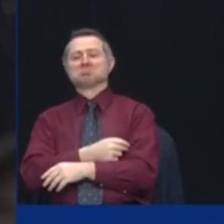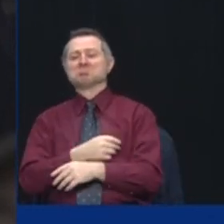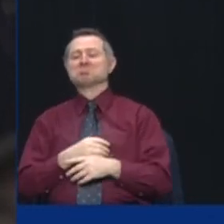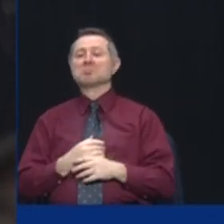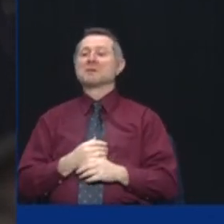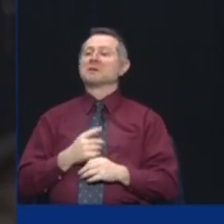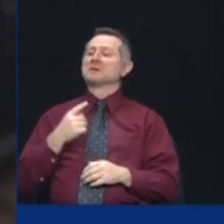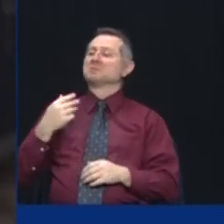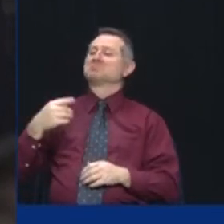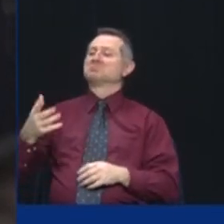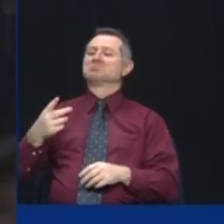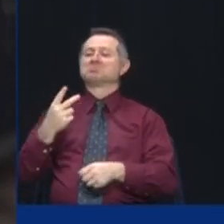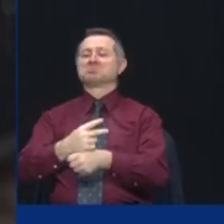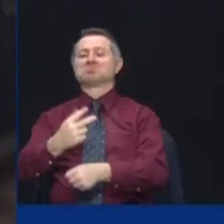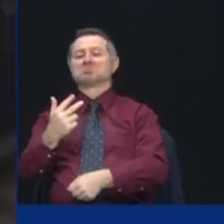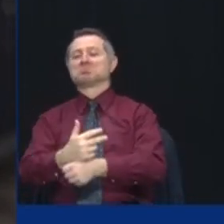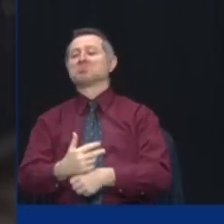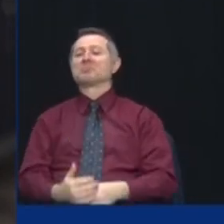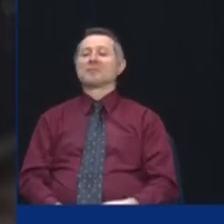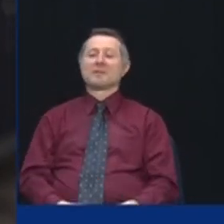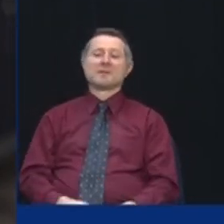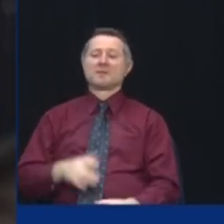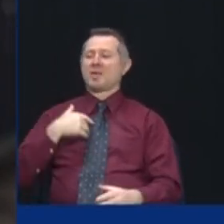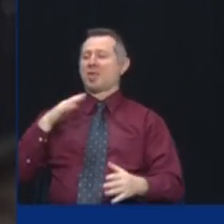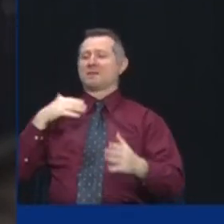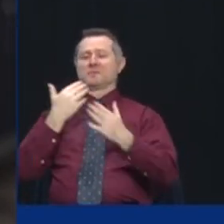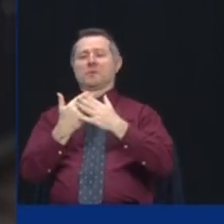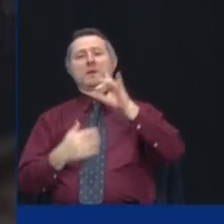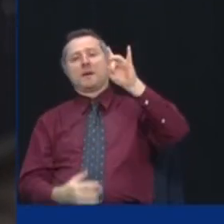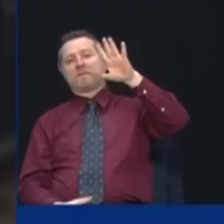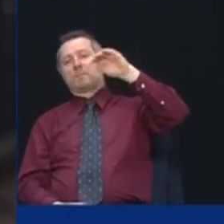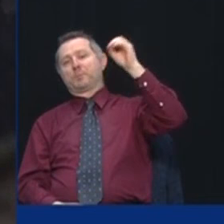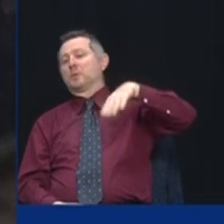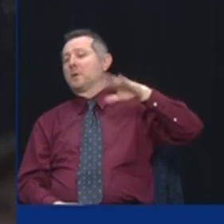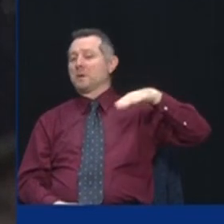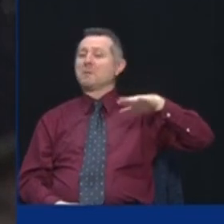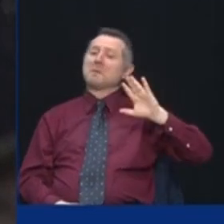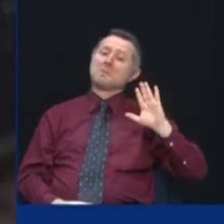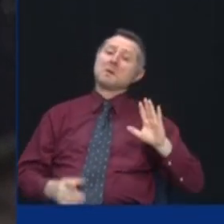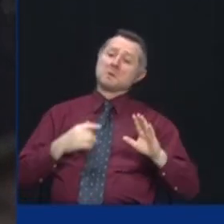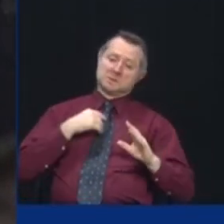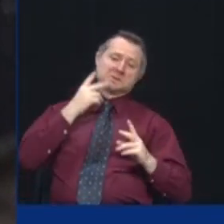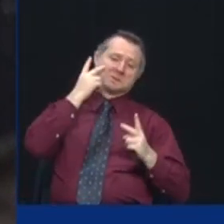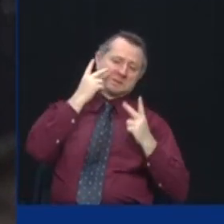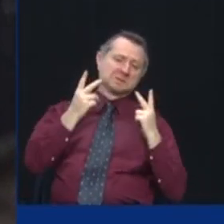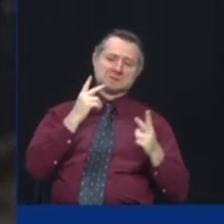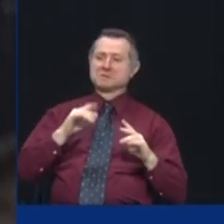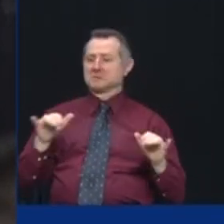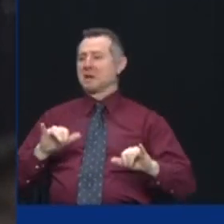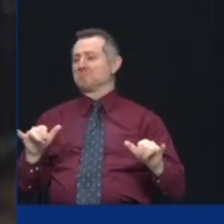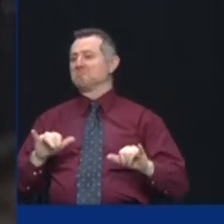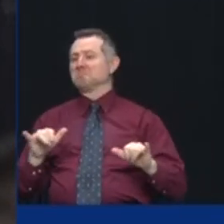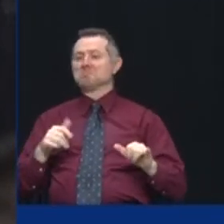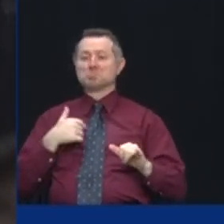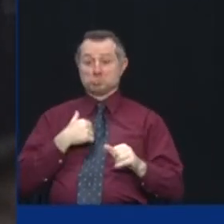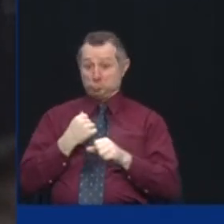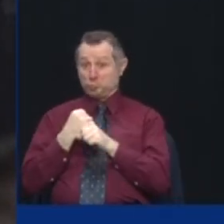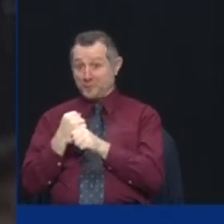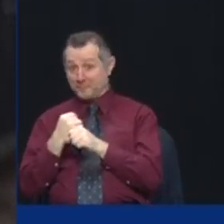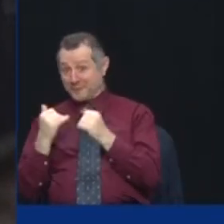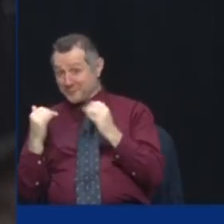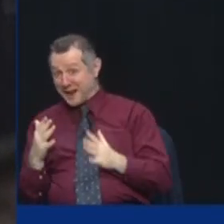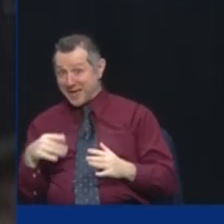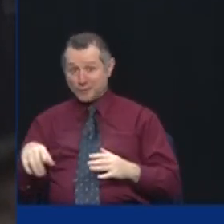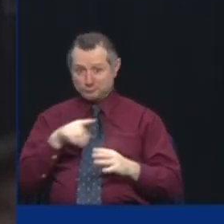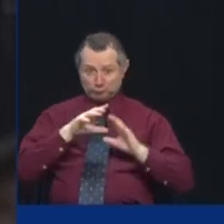we're not at that level yet, and we see the kind of resistance within the framework of the team that we